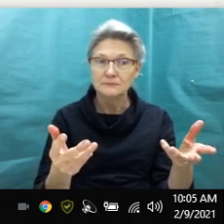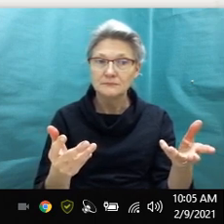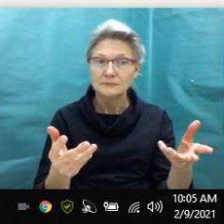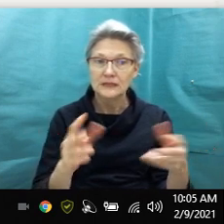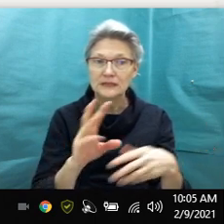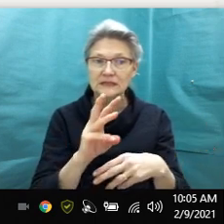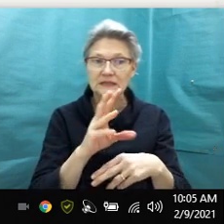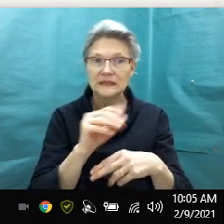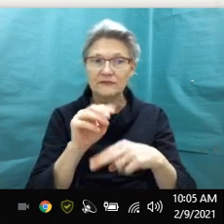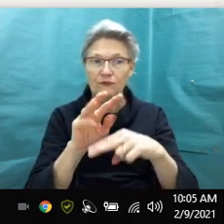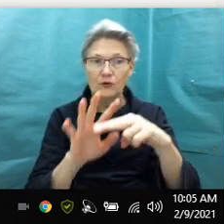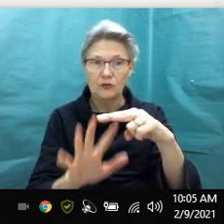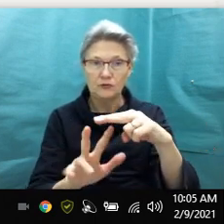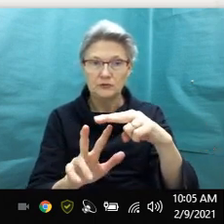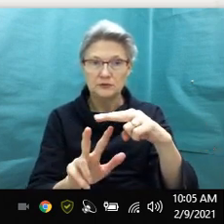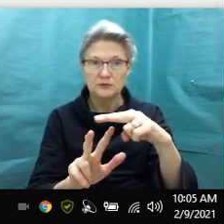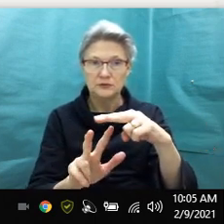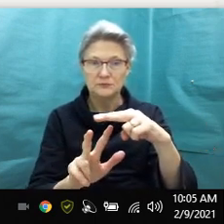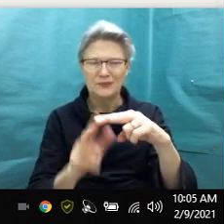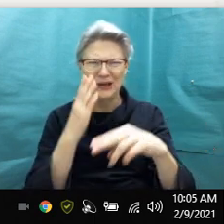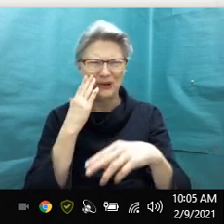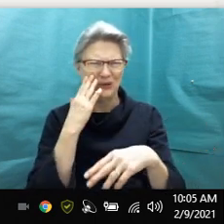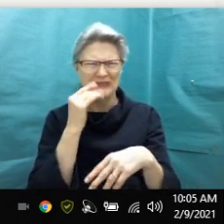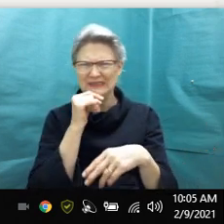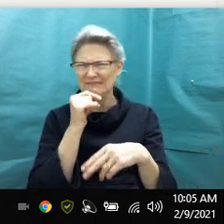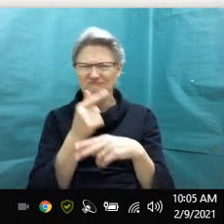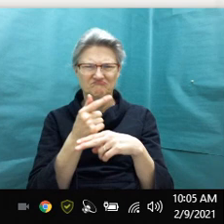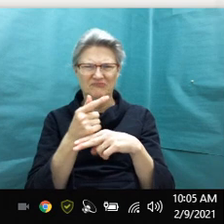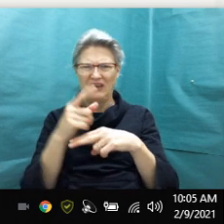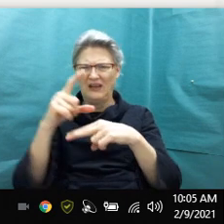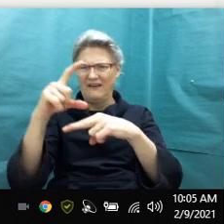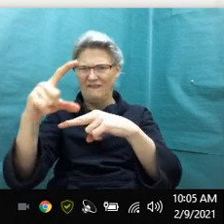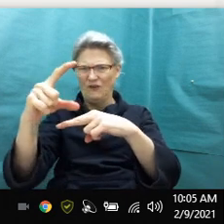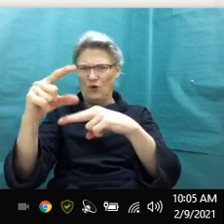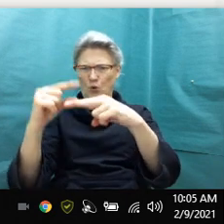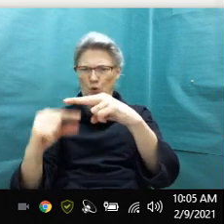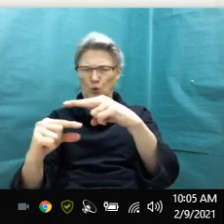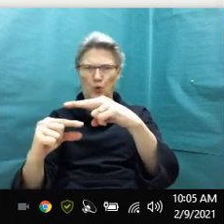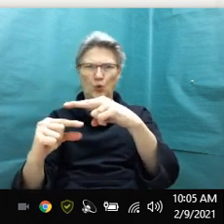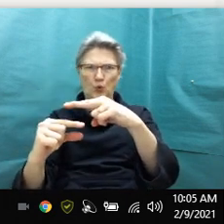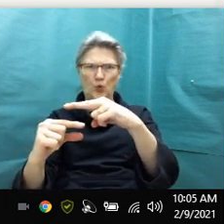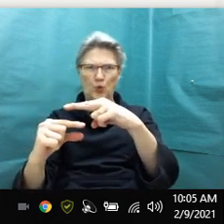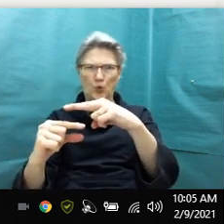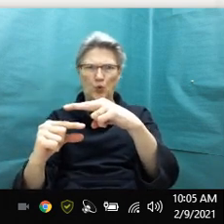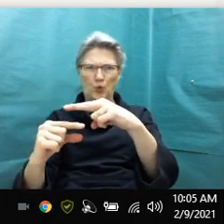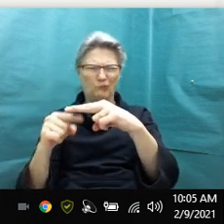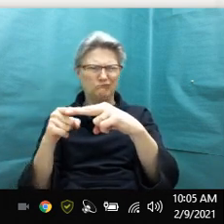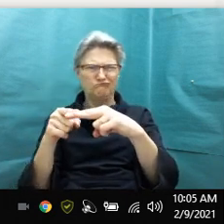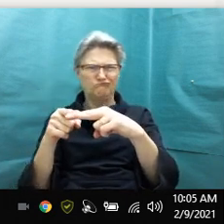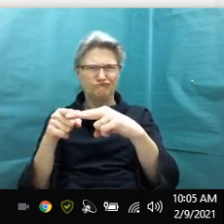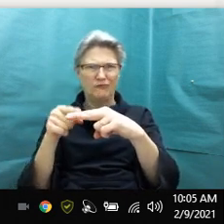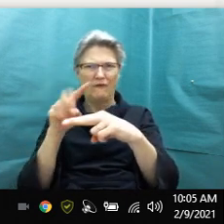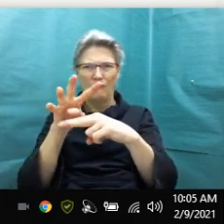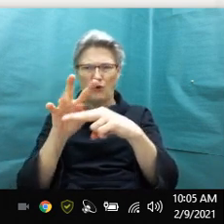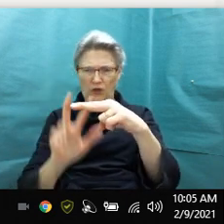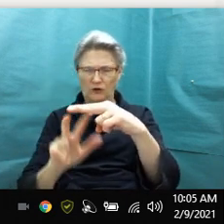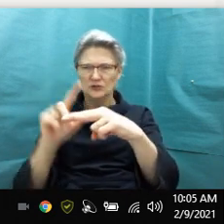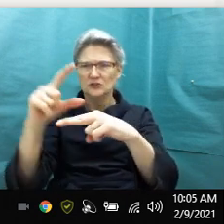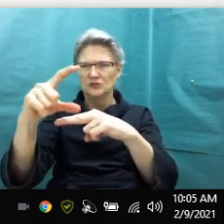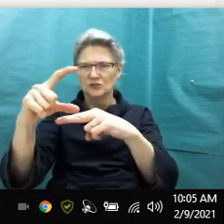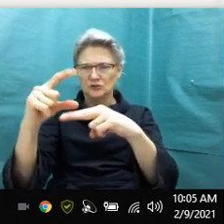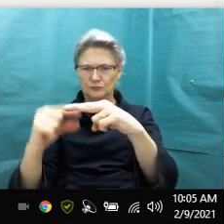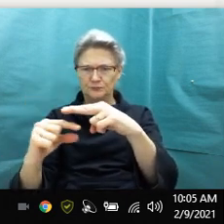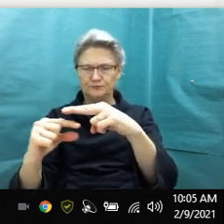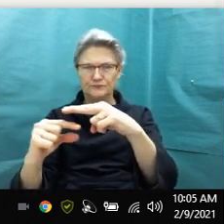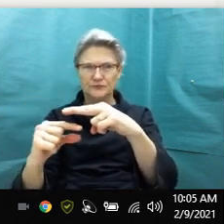6 and 4/3. But I know that doesn't seem right because I have a fraction greater than 1 with that 4/3. So I need to rename that.